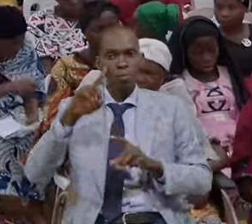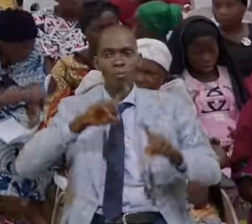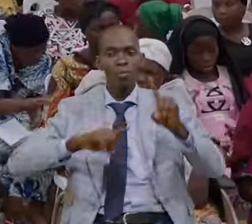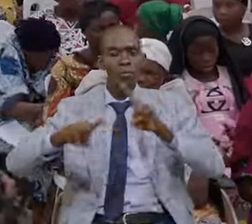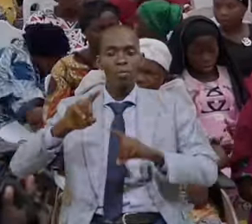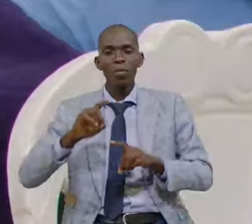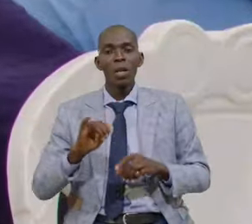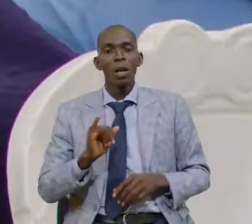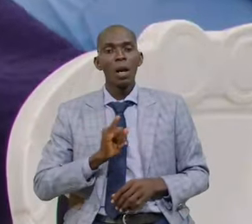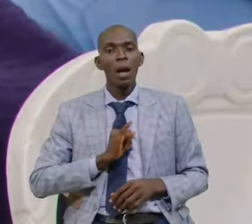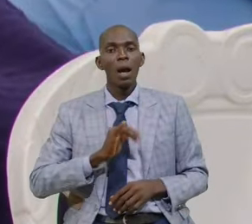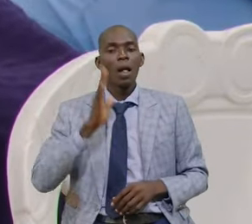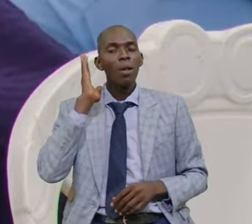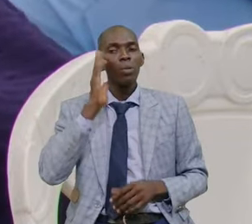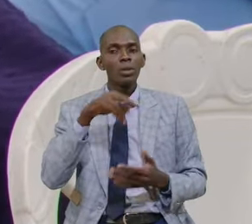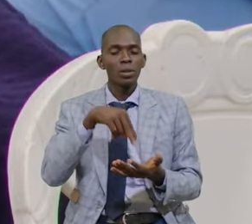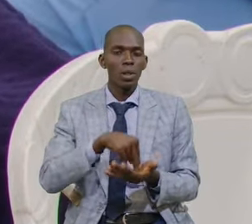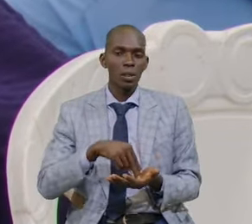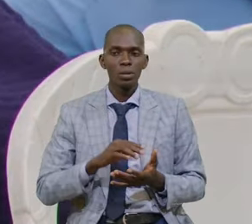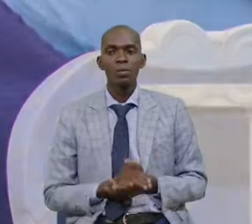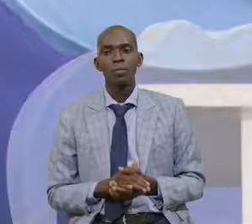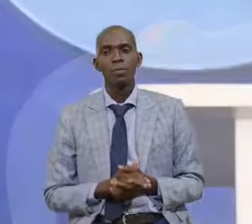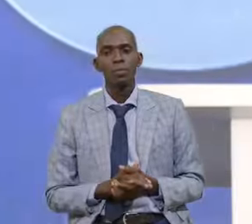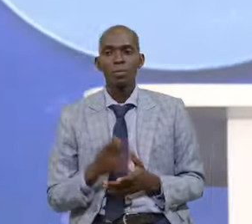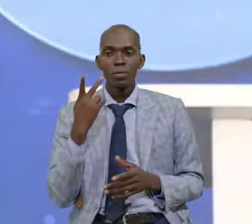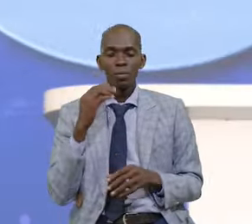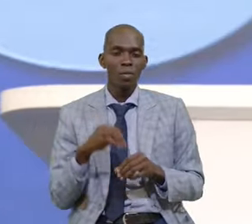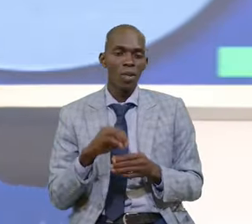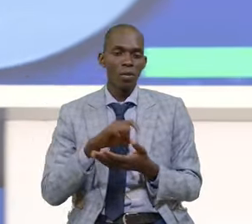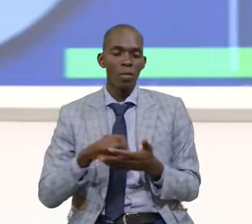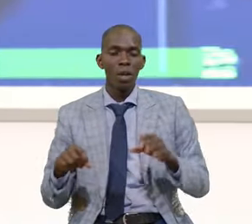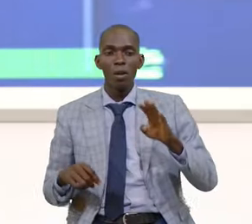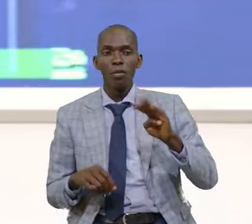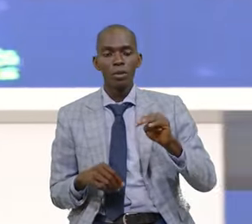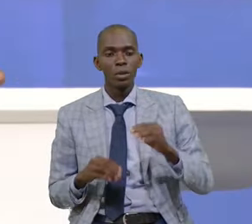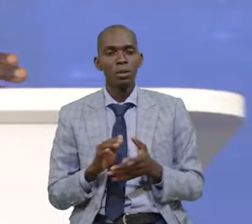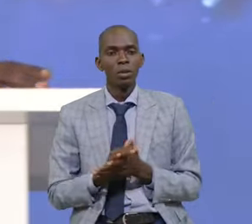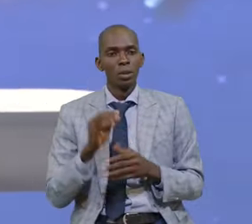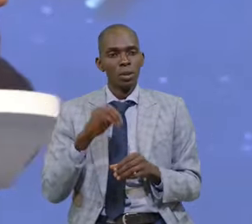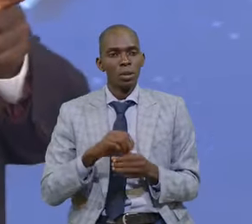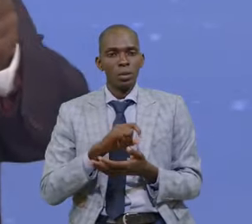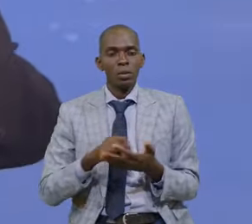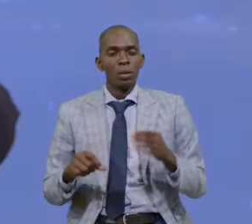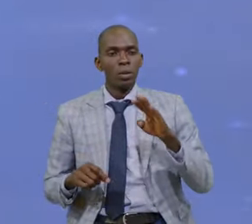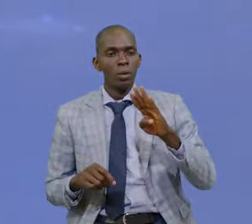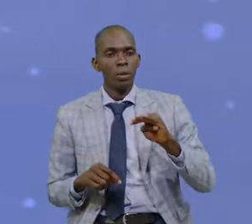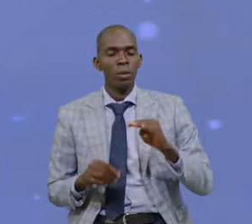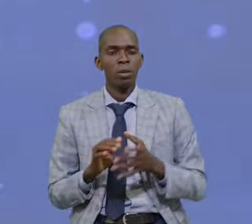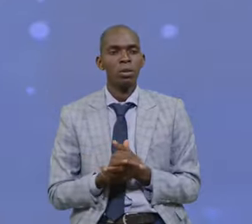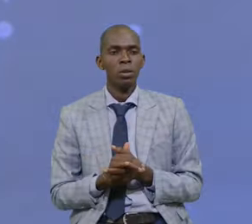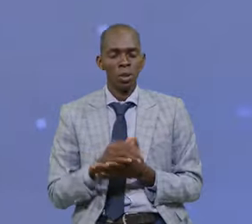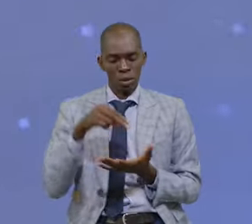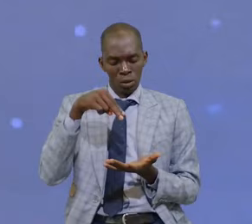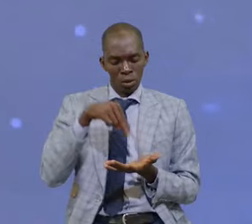will stand. Look at verse 14. In verse 14, stand